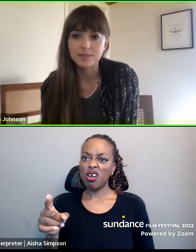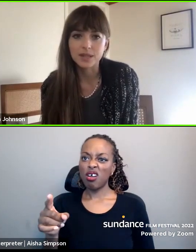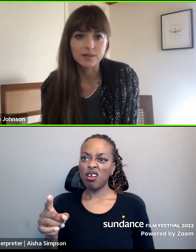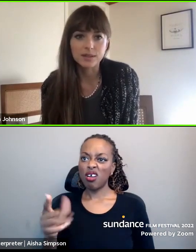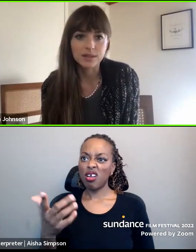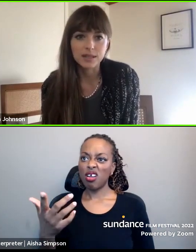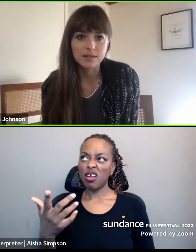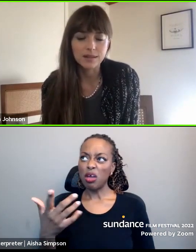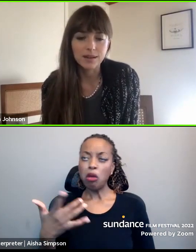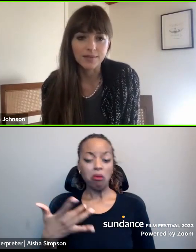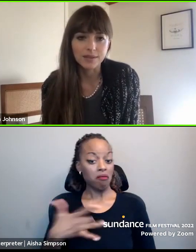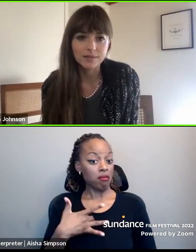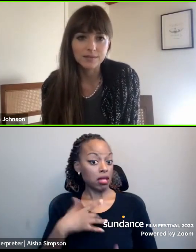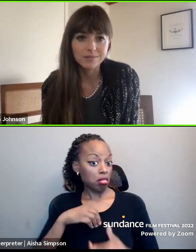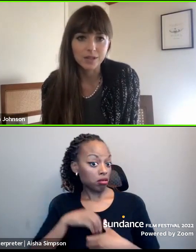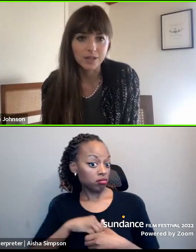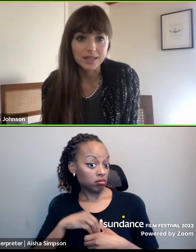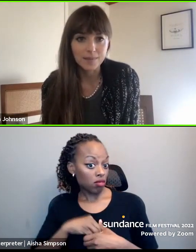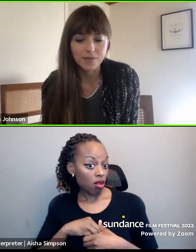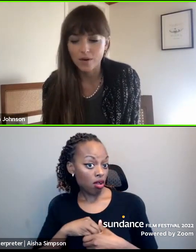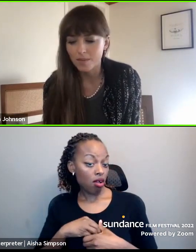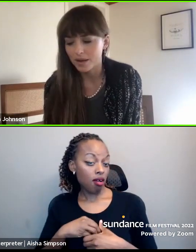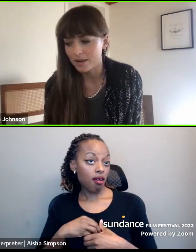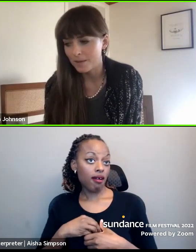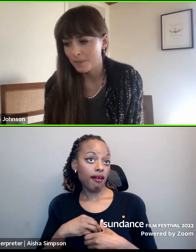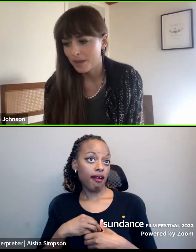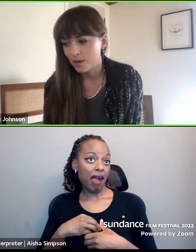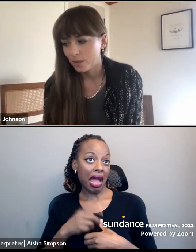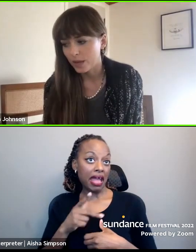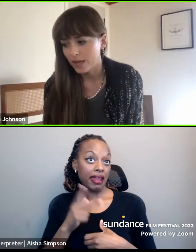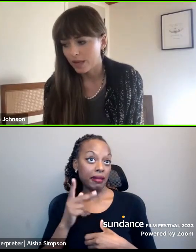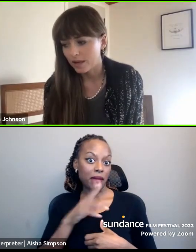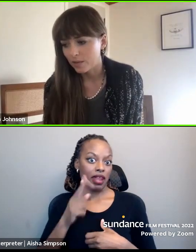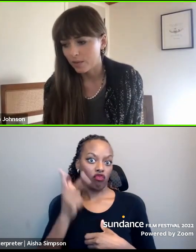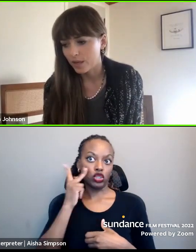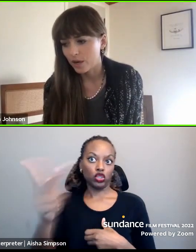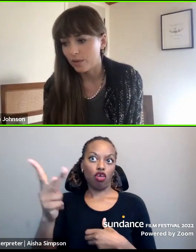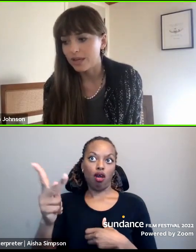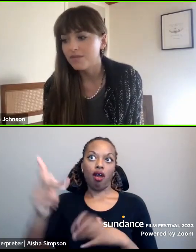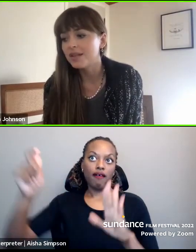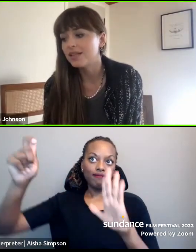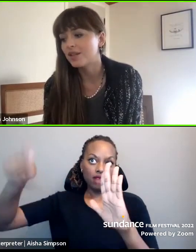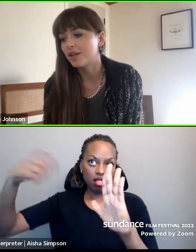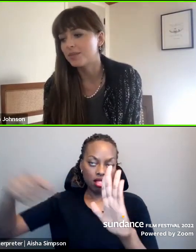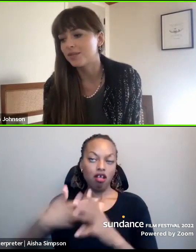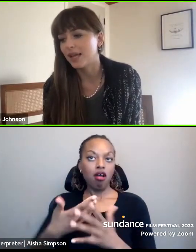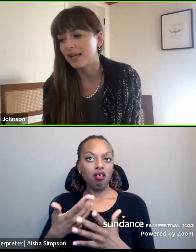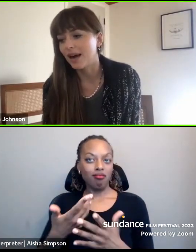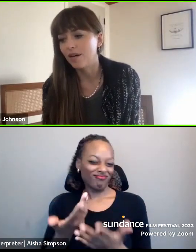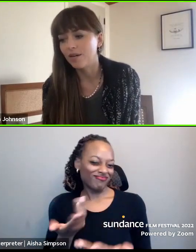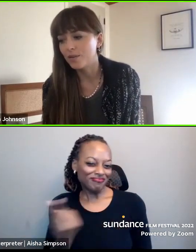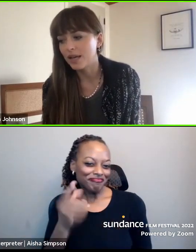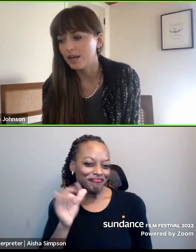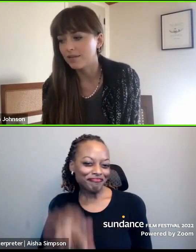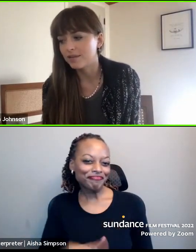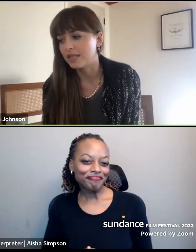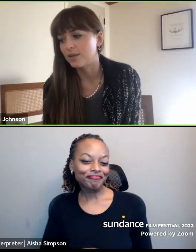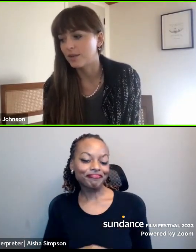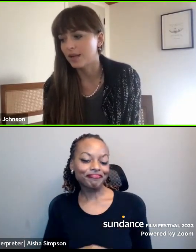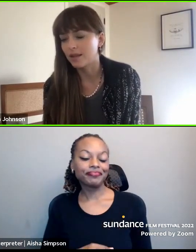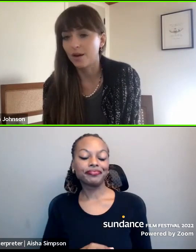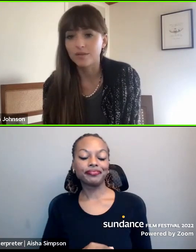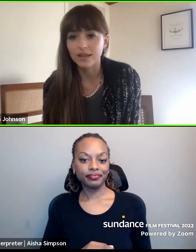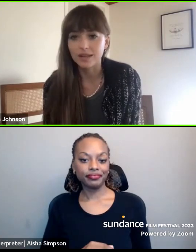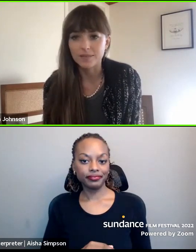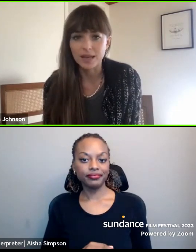inside themselves that they haven't looked at before. But we, even in terms of like, how do we